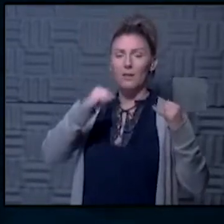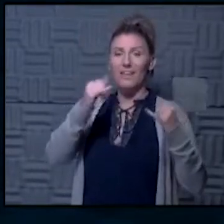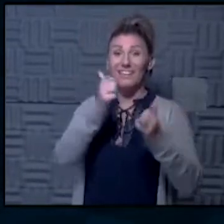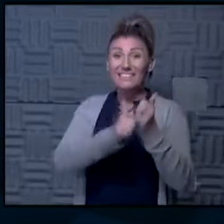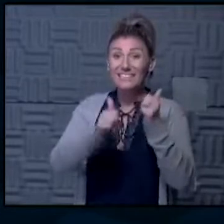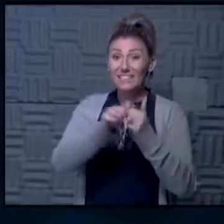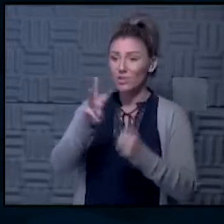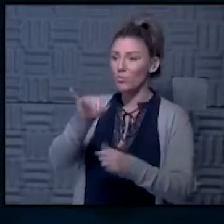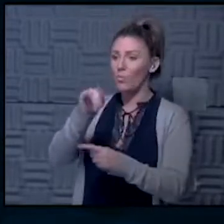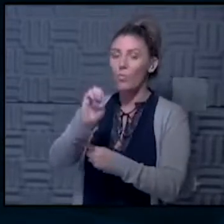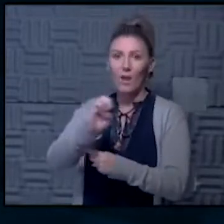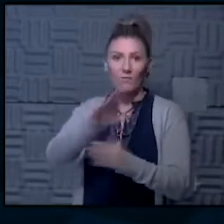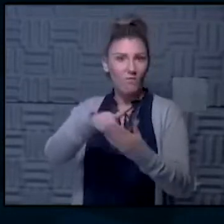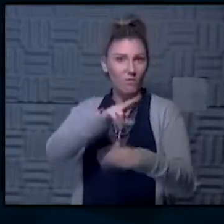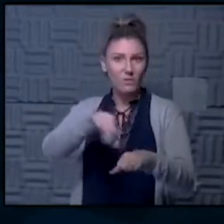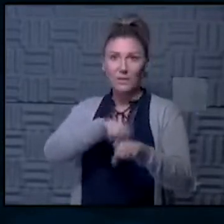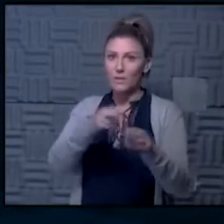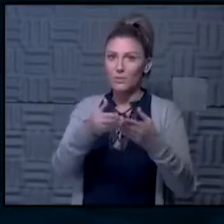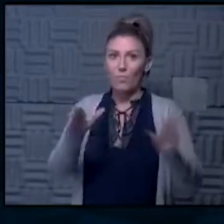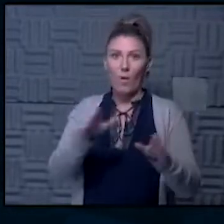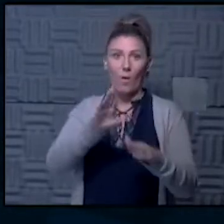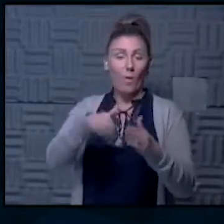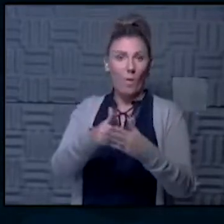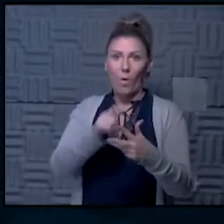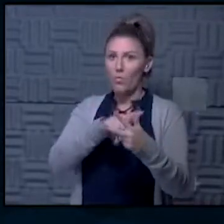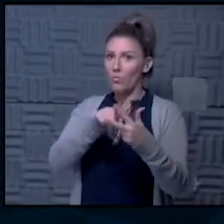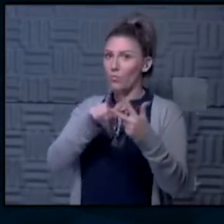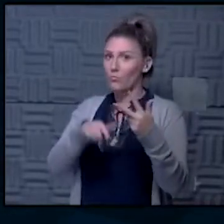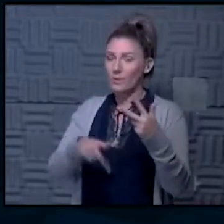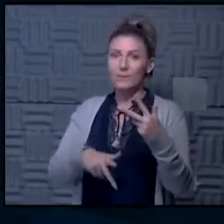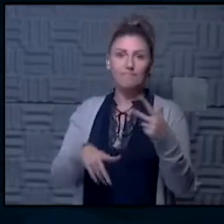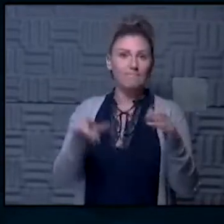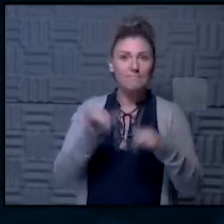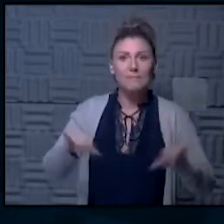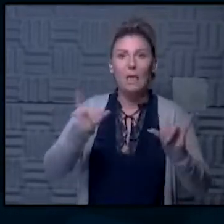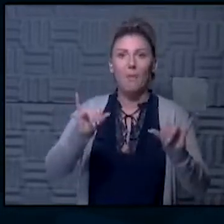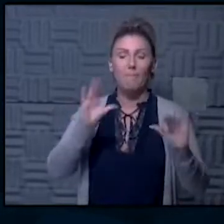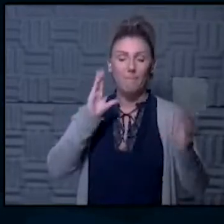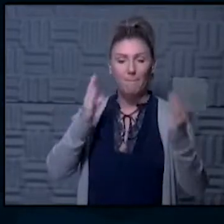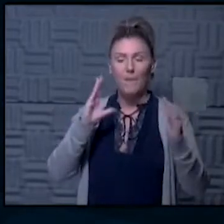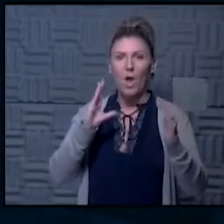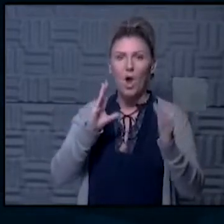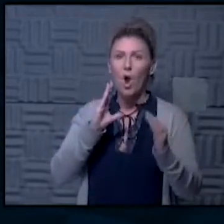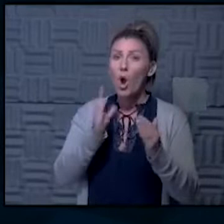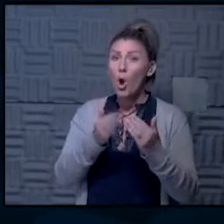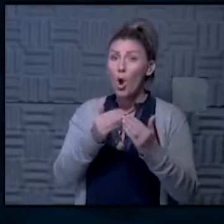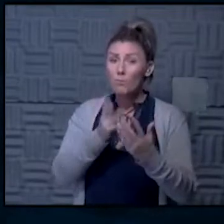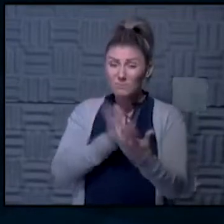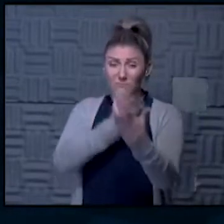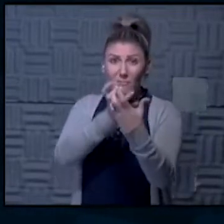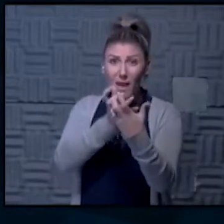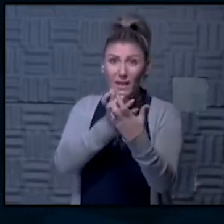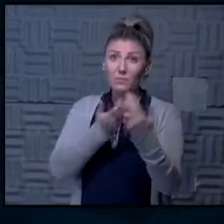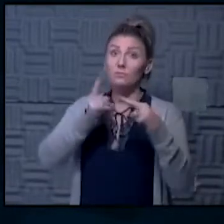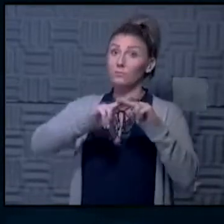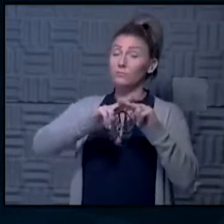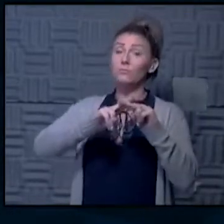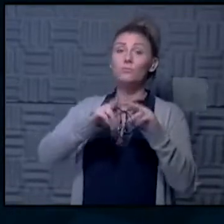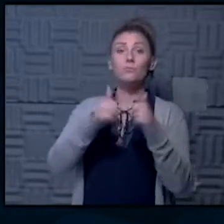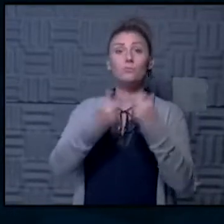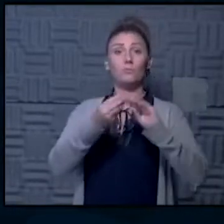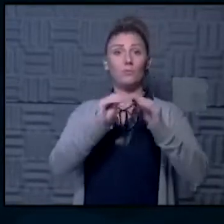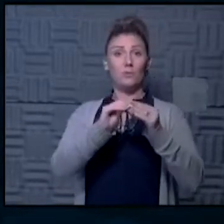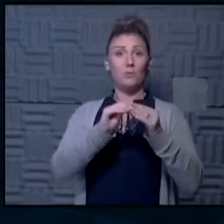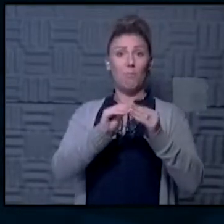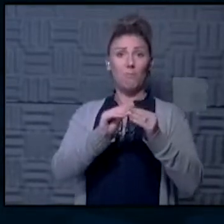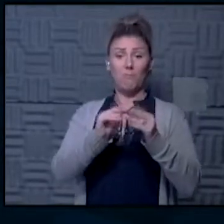waves nationwide, all three now that we've seen, there has been the similar, almost matching increase in the number